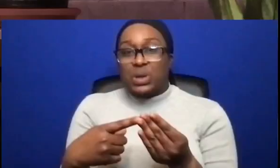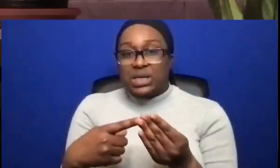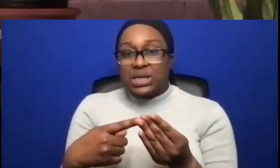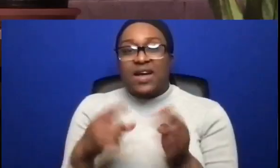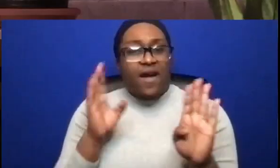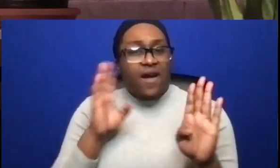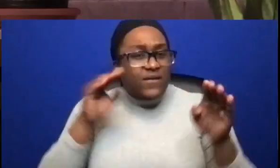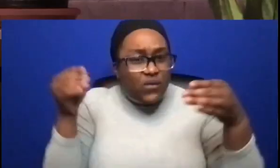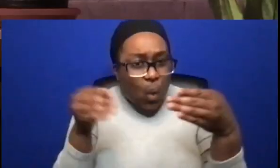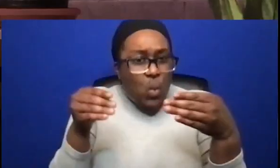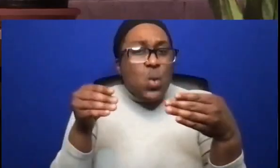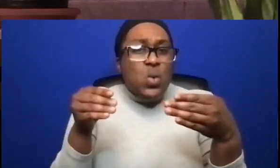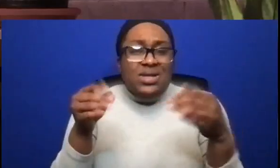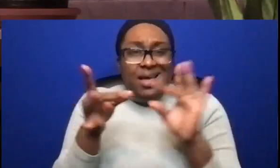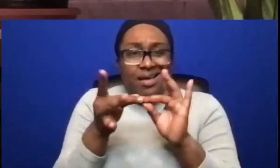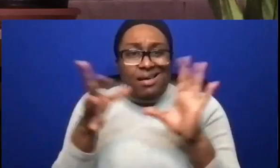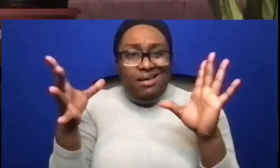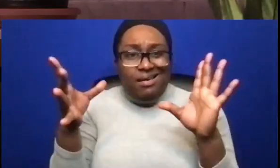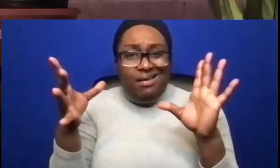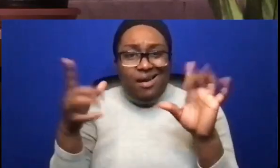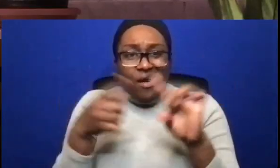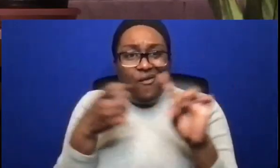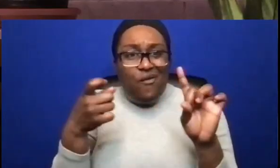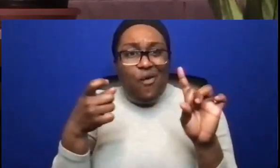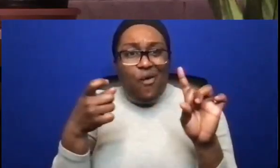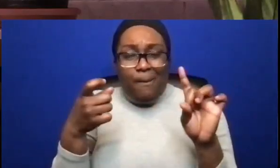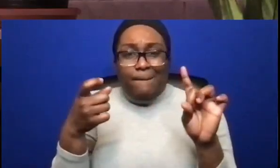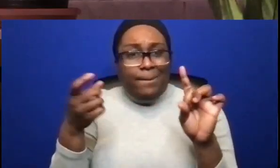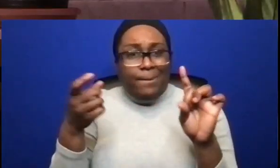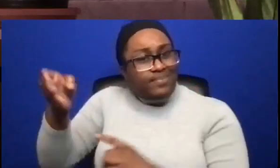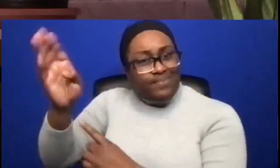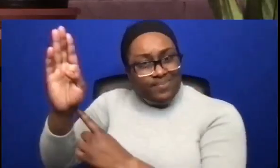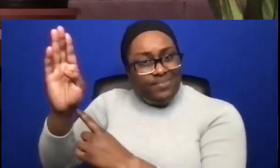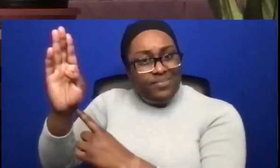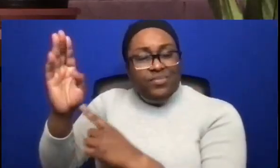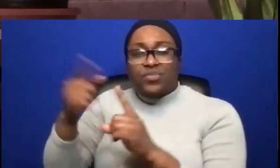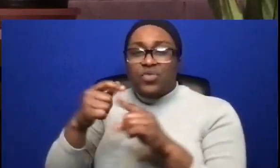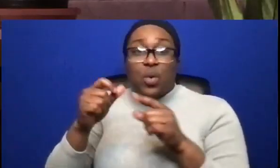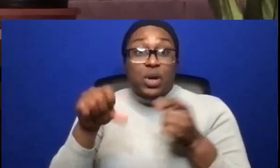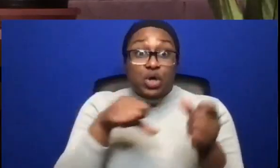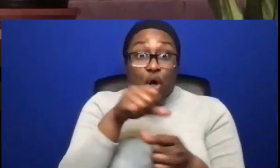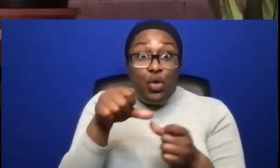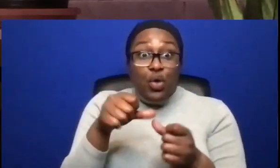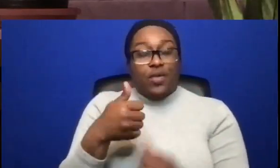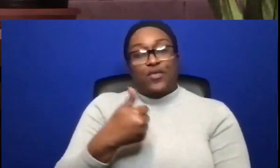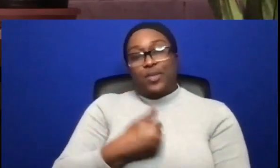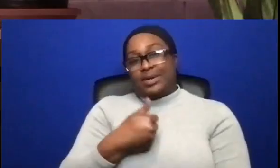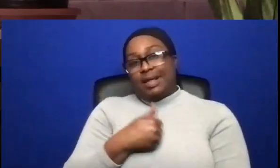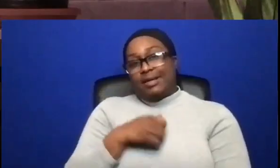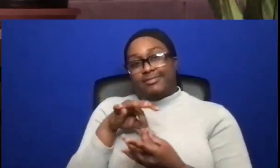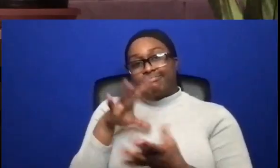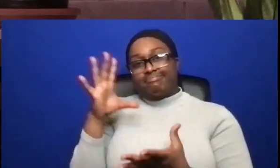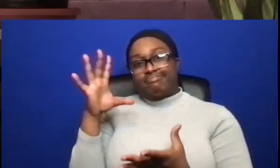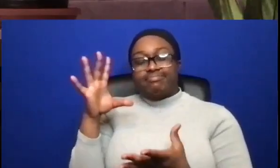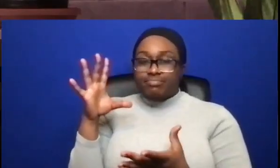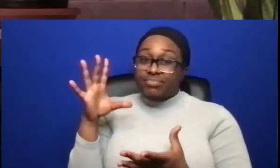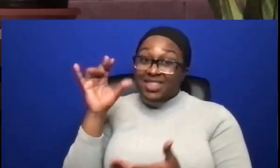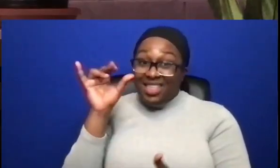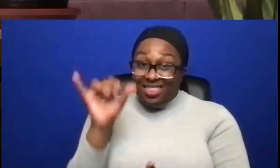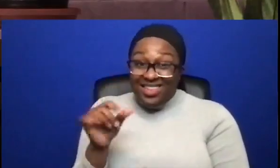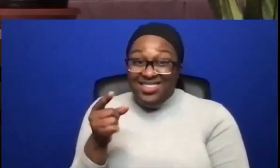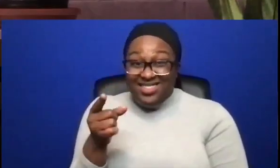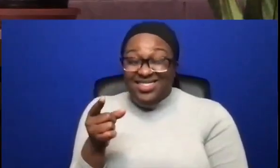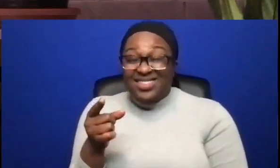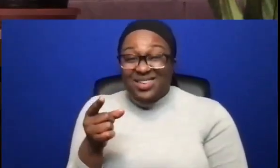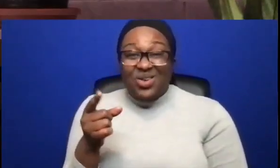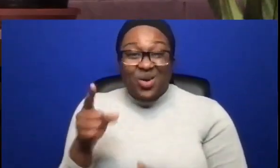way that disconnects us from divine, from others, and from ourselves. This is the condition from which